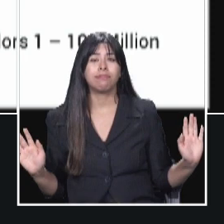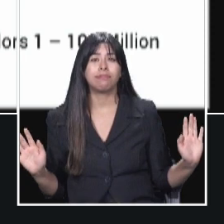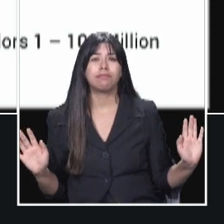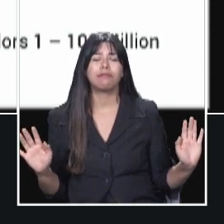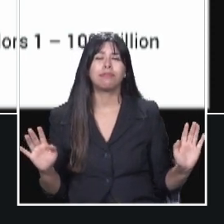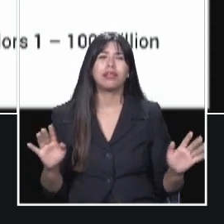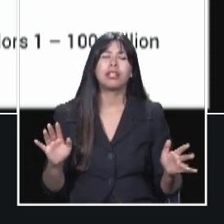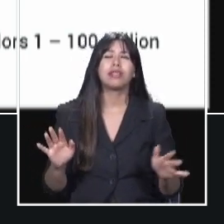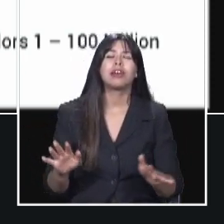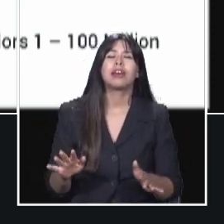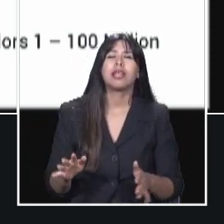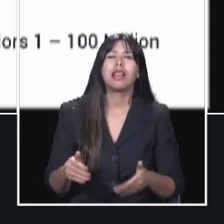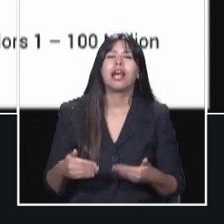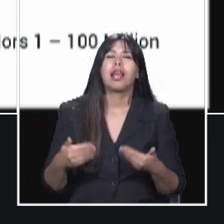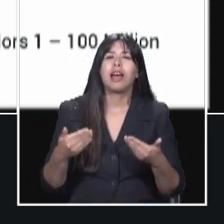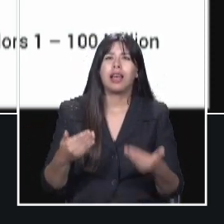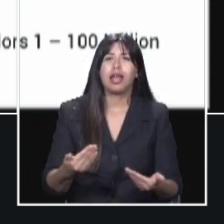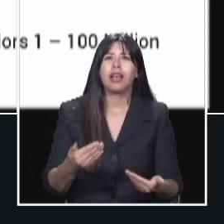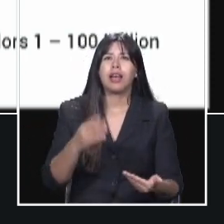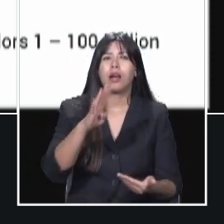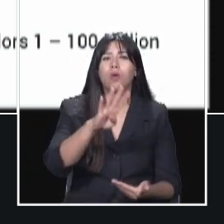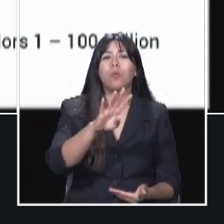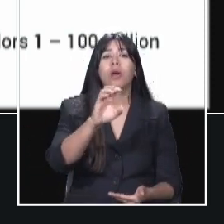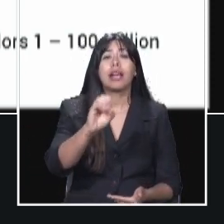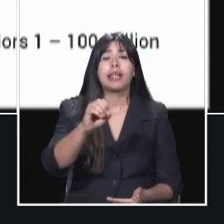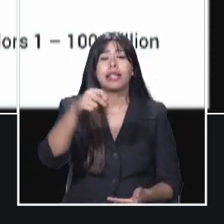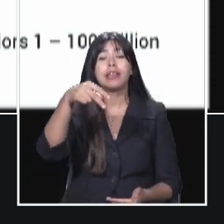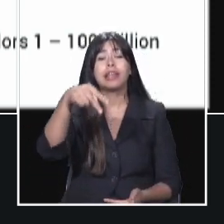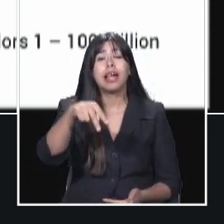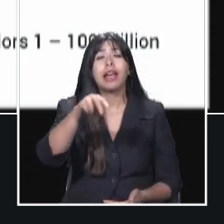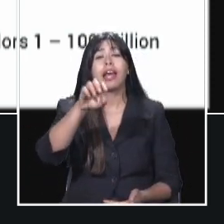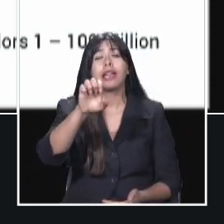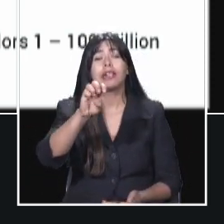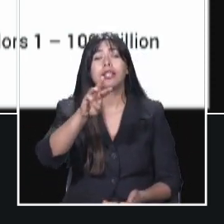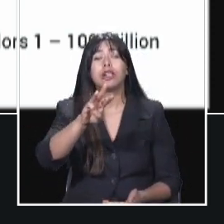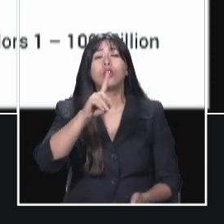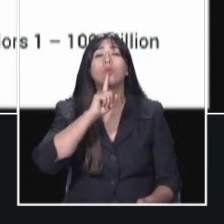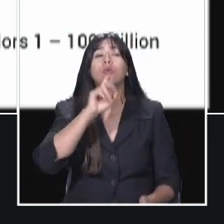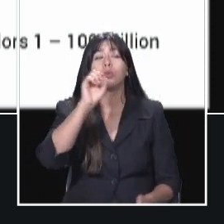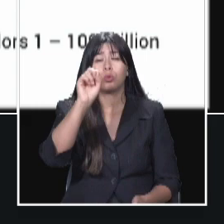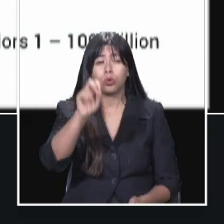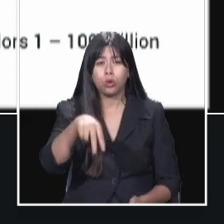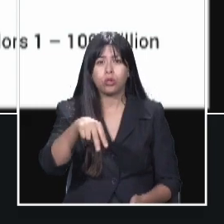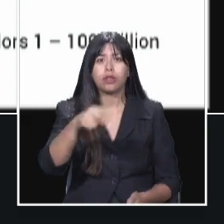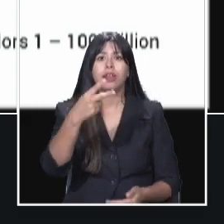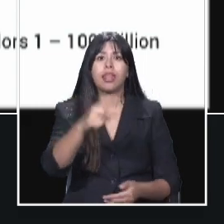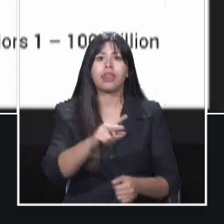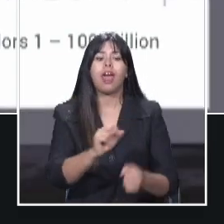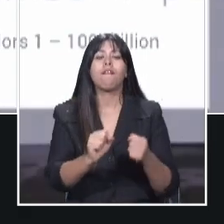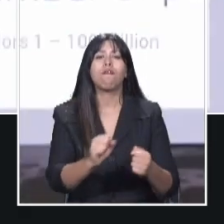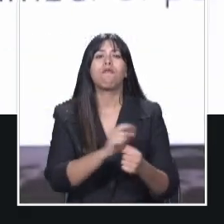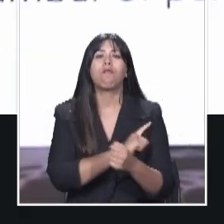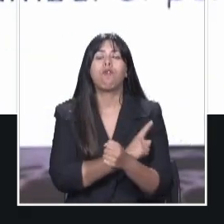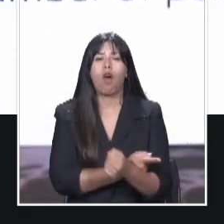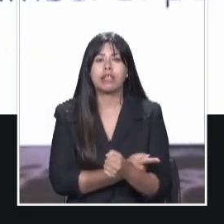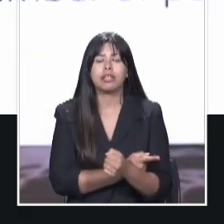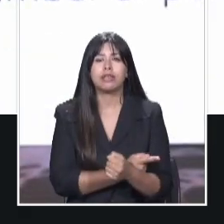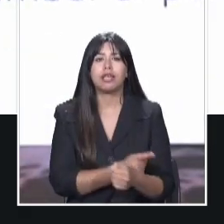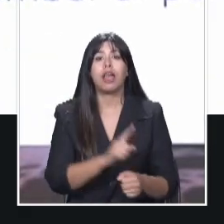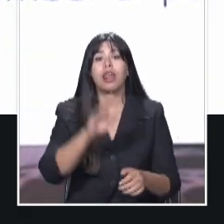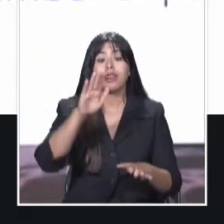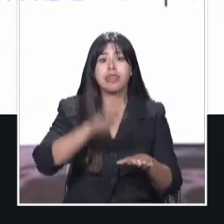a little bit over 40 newtons of force that the human being can generate with their touch. The sound, as we learned from the earlier